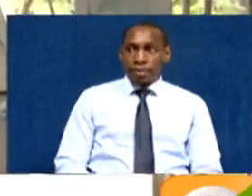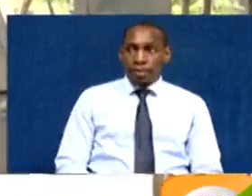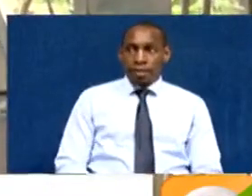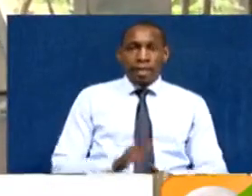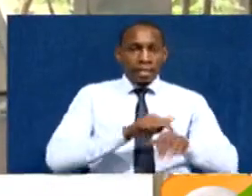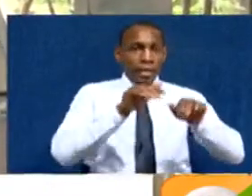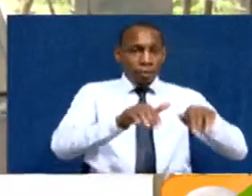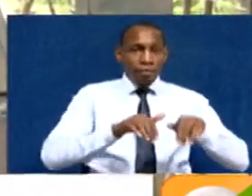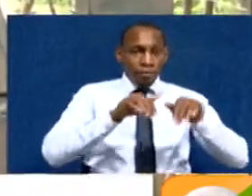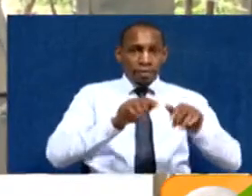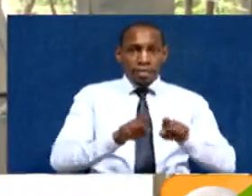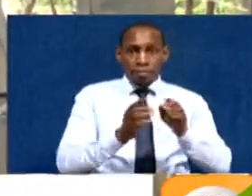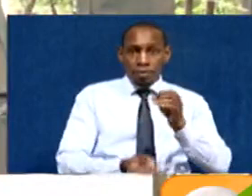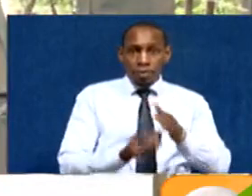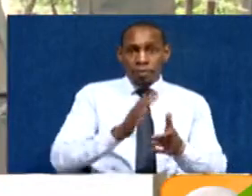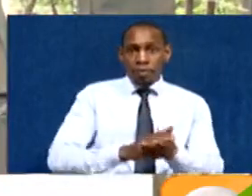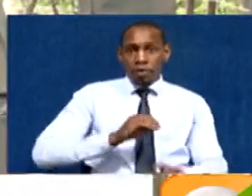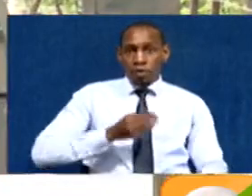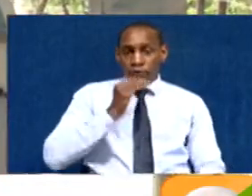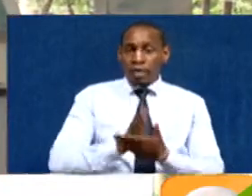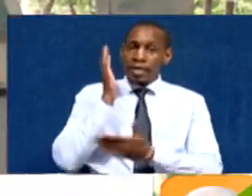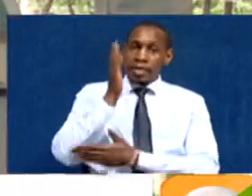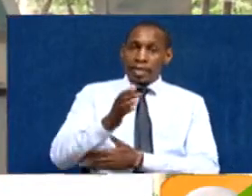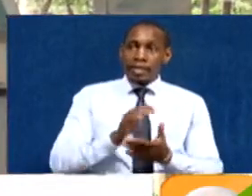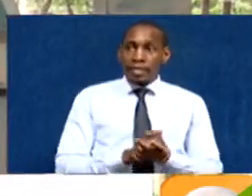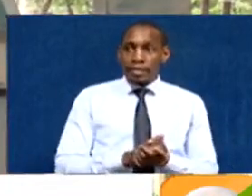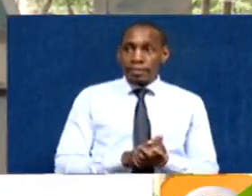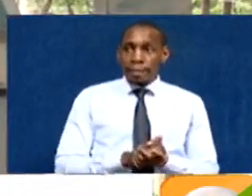and you are producing your food, automatically